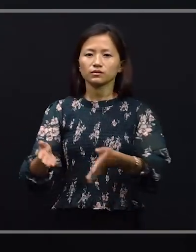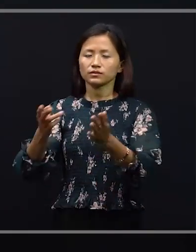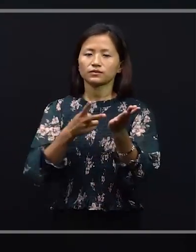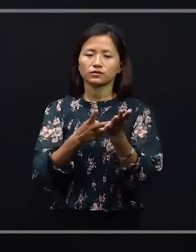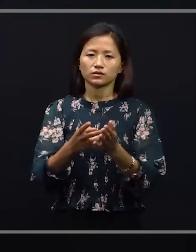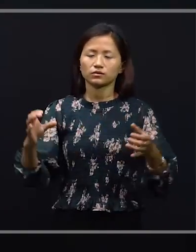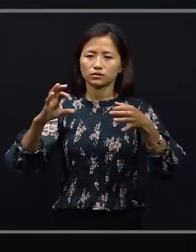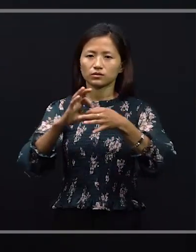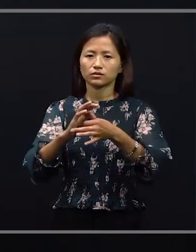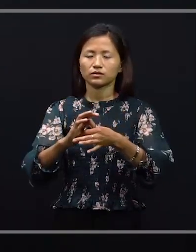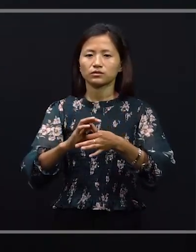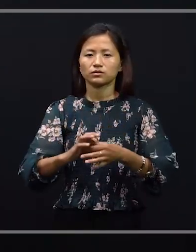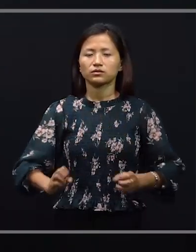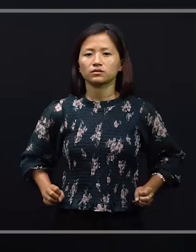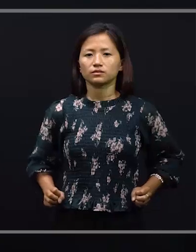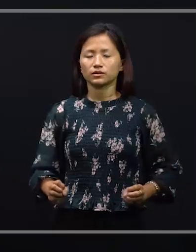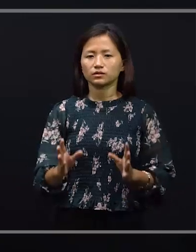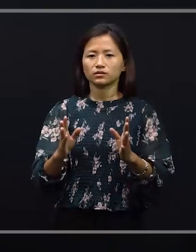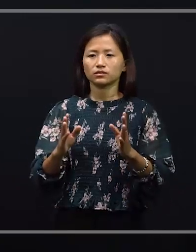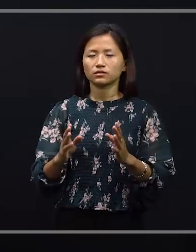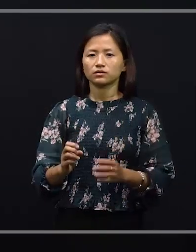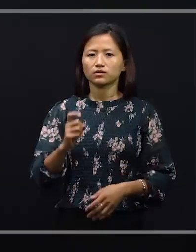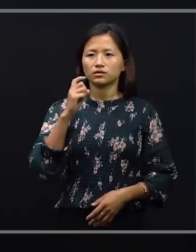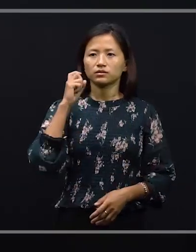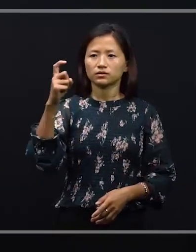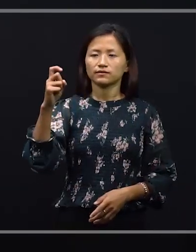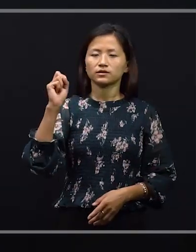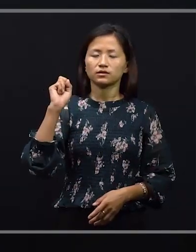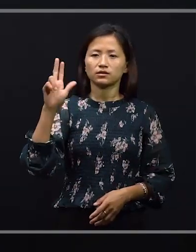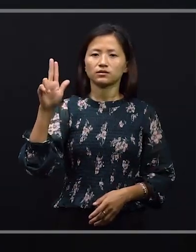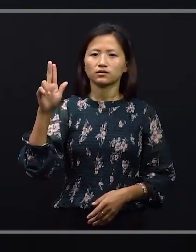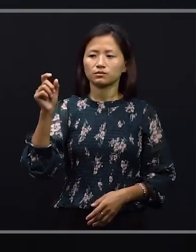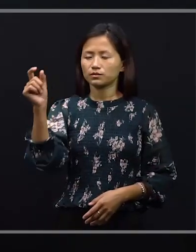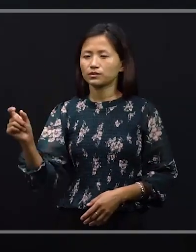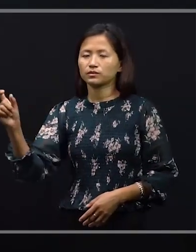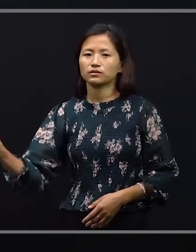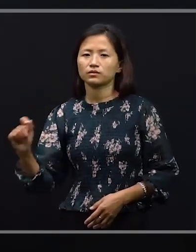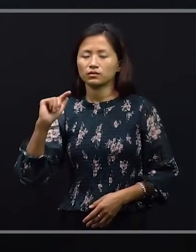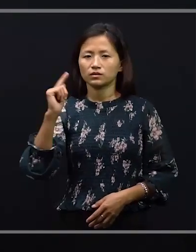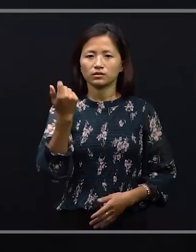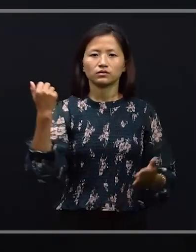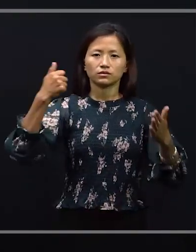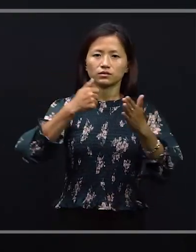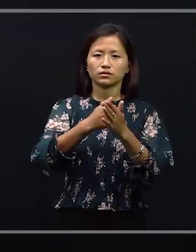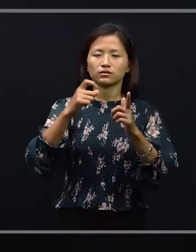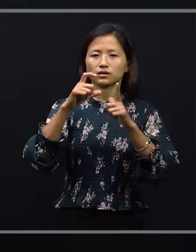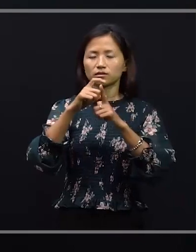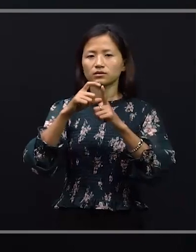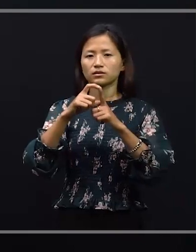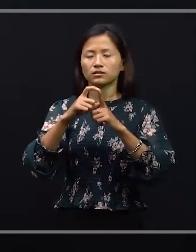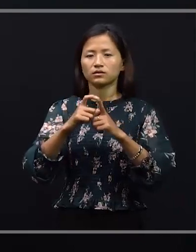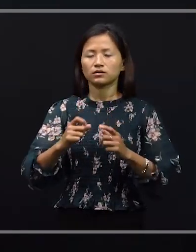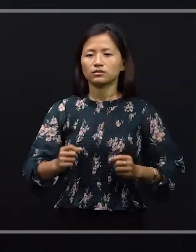Okay, in the beginning, he started with only 78 people, but once he reached Dandi, he found out